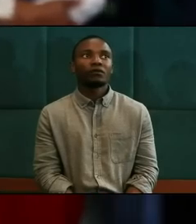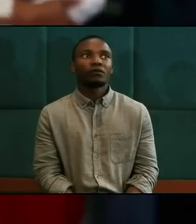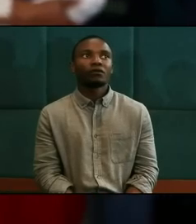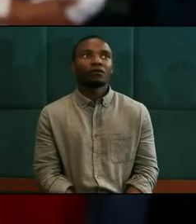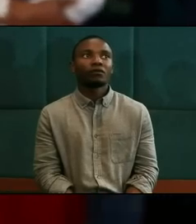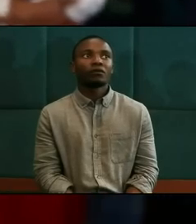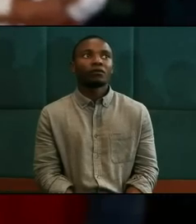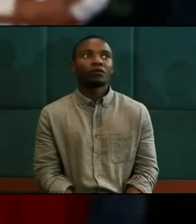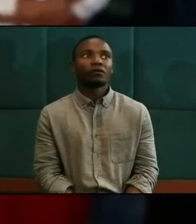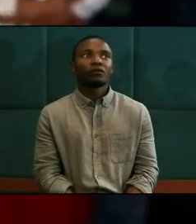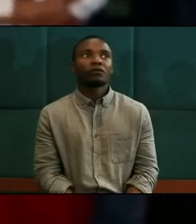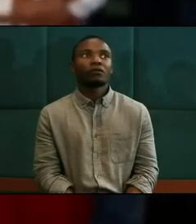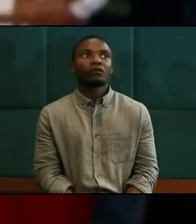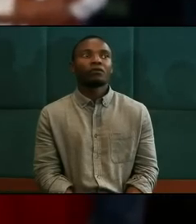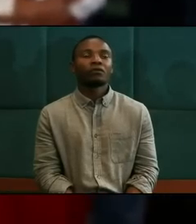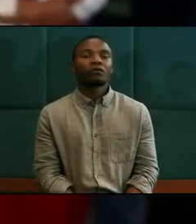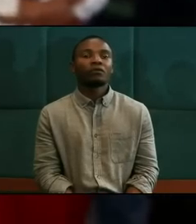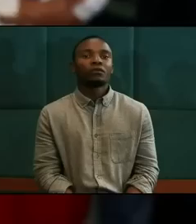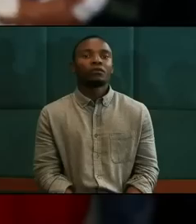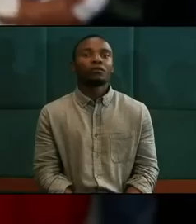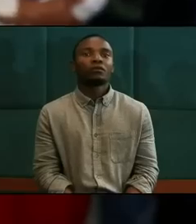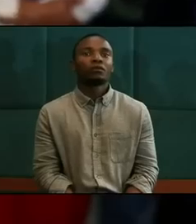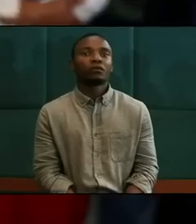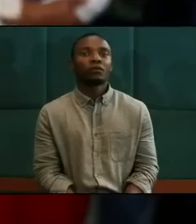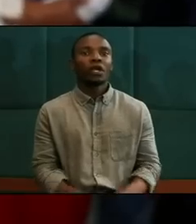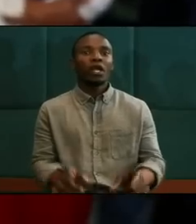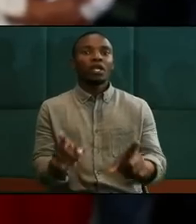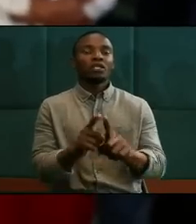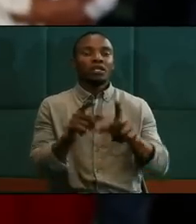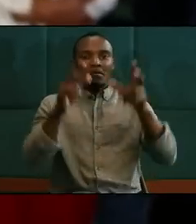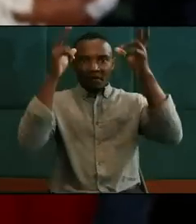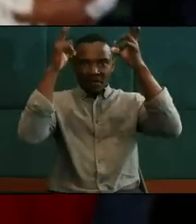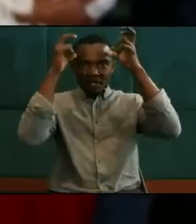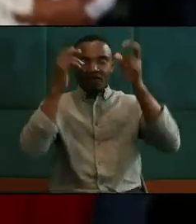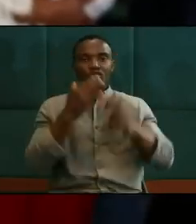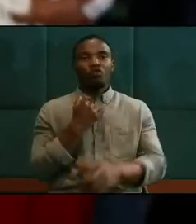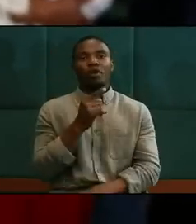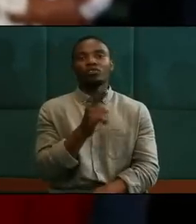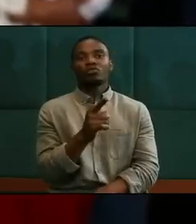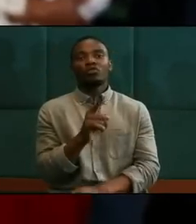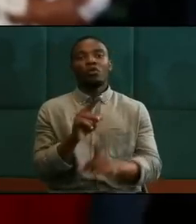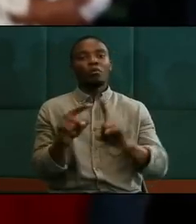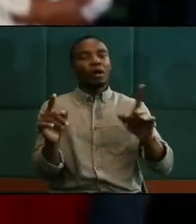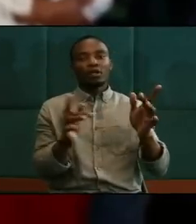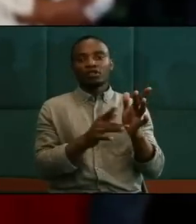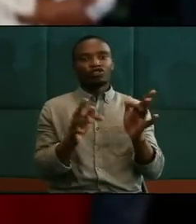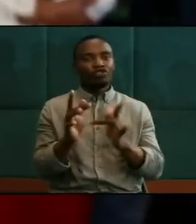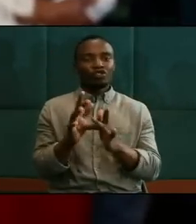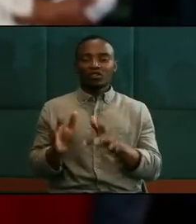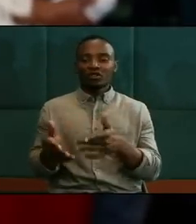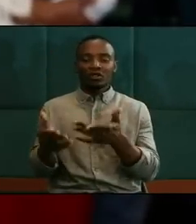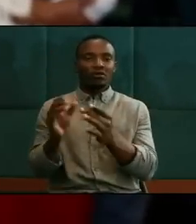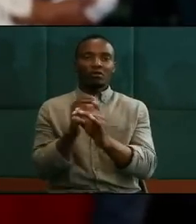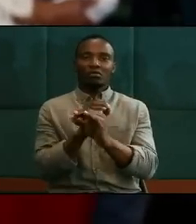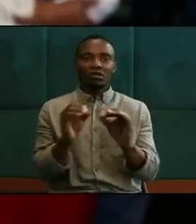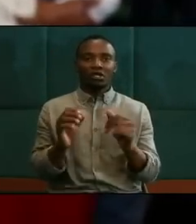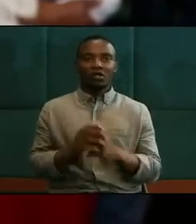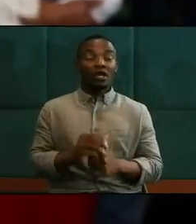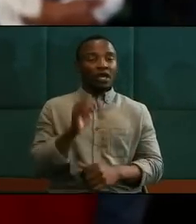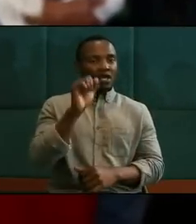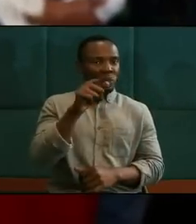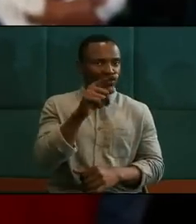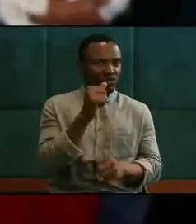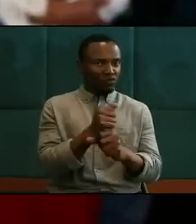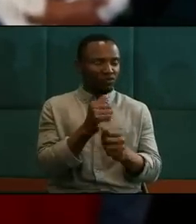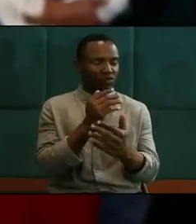War over our souls. Satan asks for you, but I'm not giving you up. Praise the Lord. Yeah, you did some bad stuff, but I'm